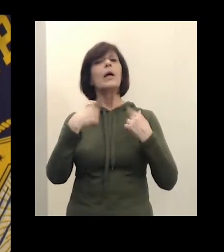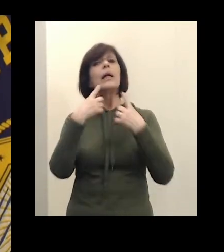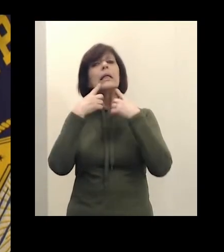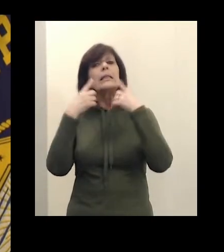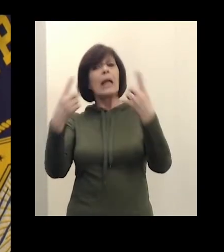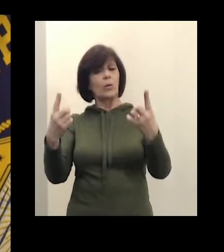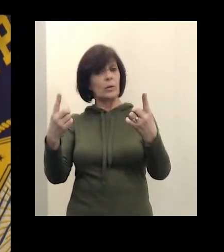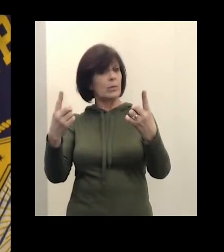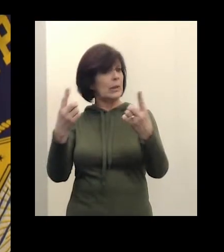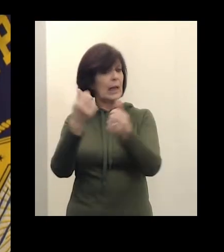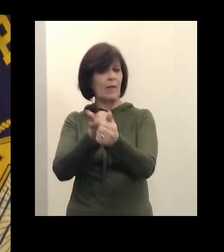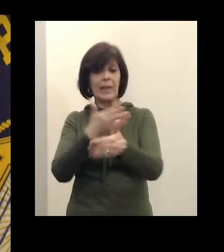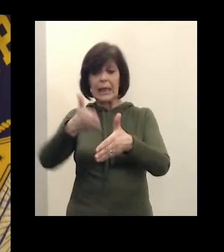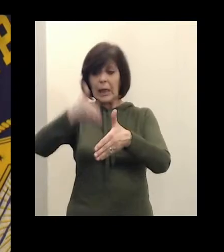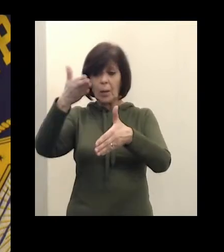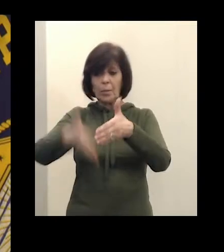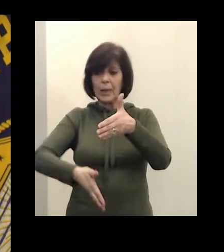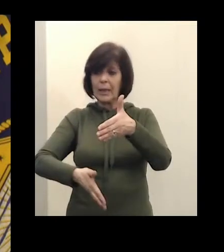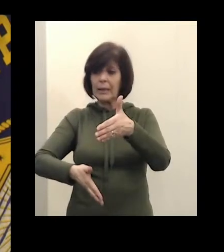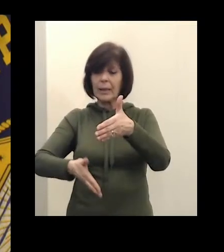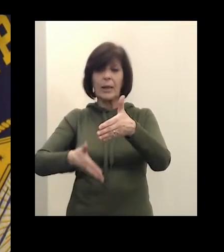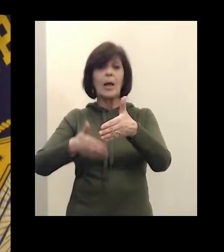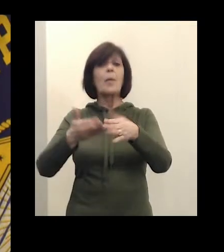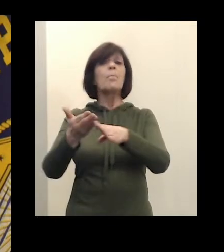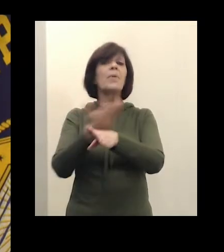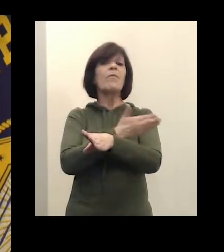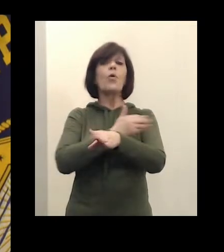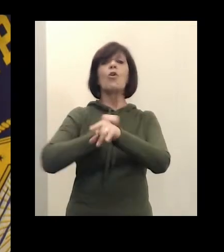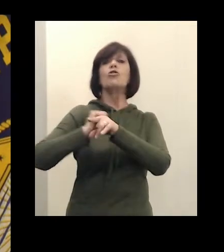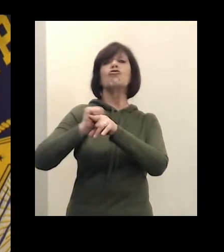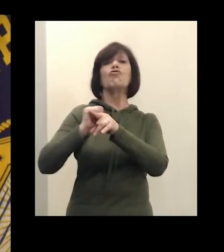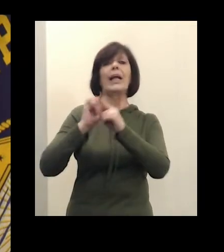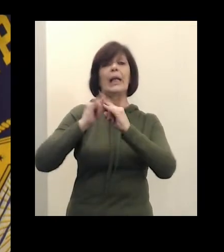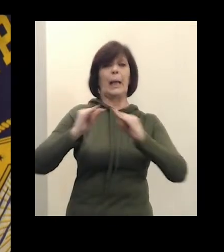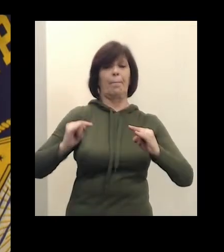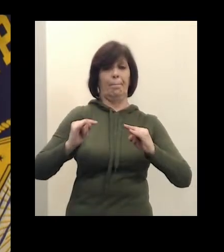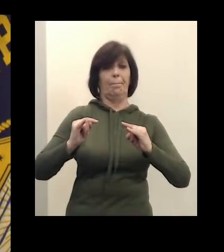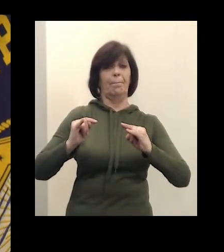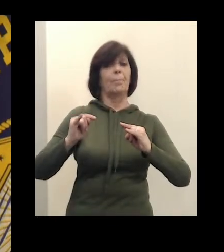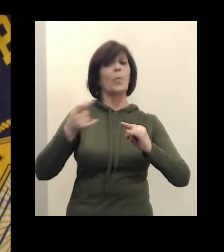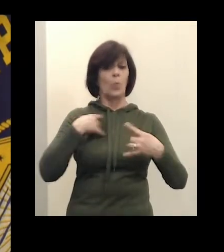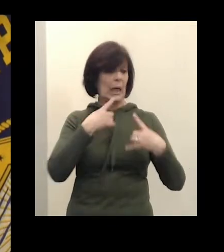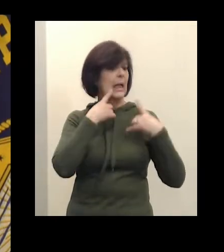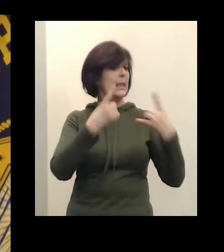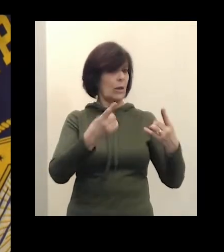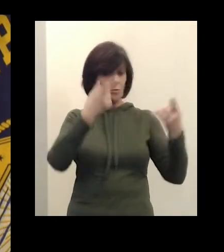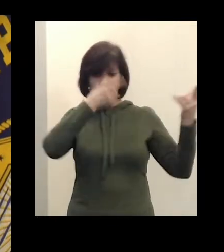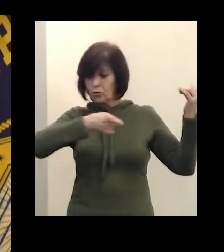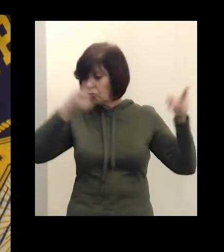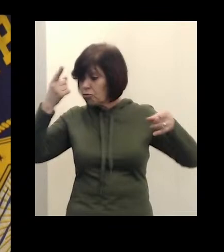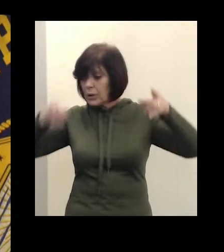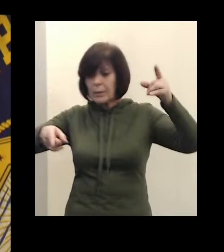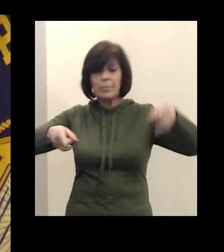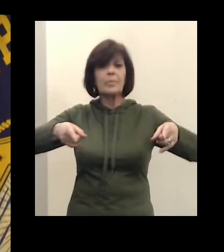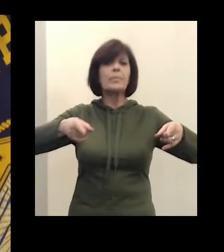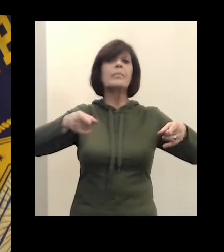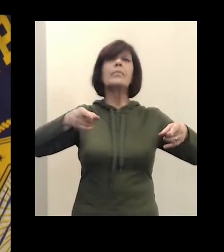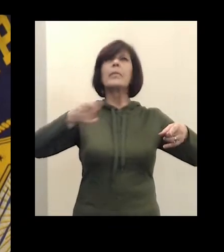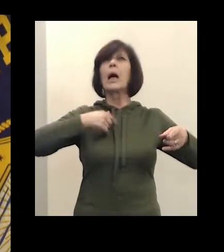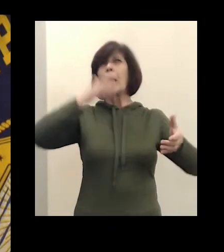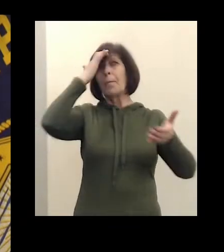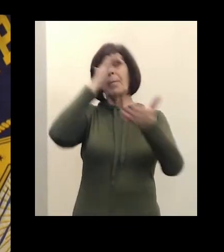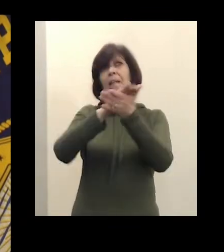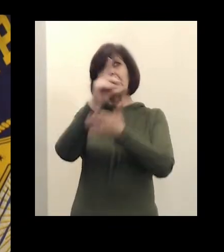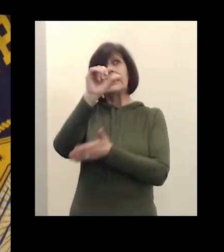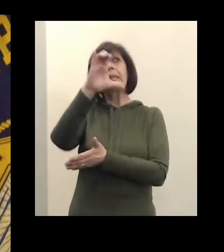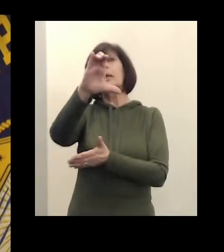everything completed by training camp. And we didn't announce the memorandum of agreement between the three parties until, I believe, December